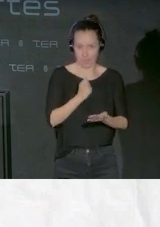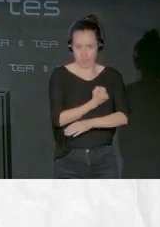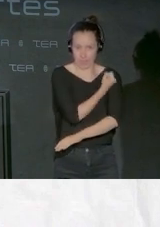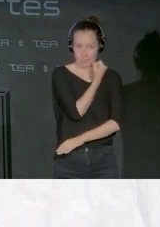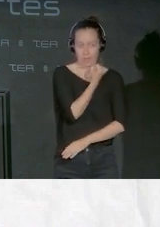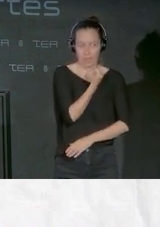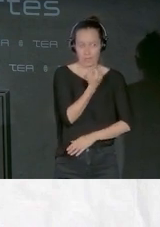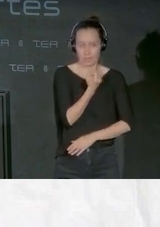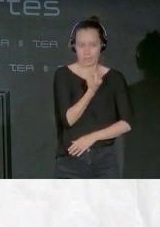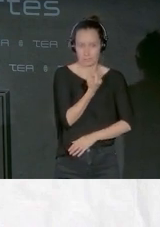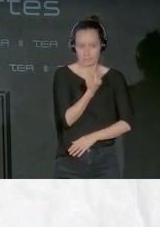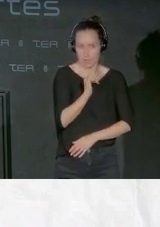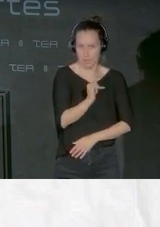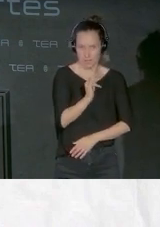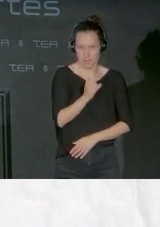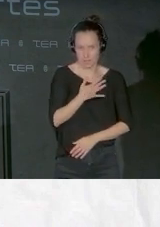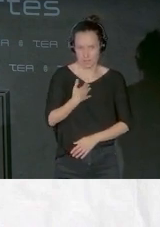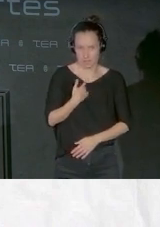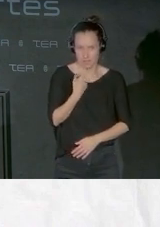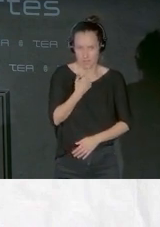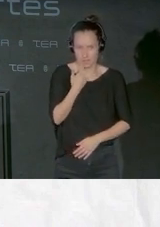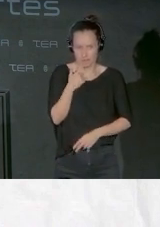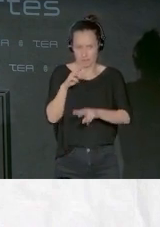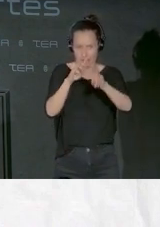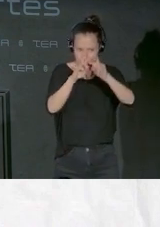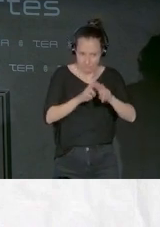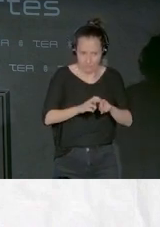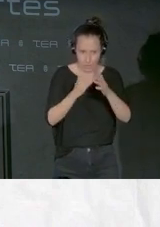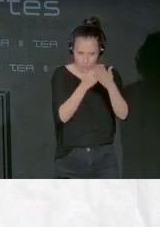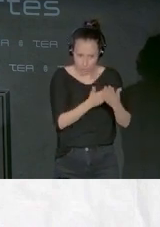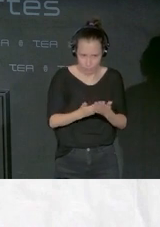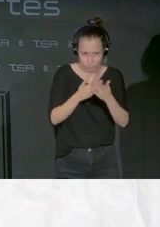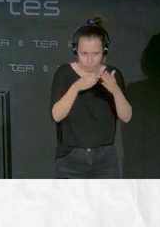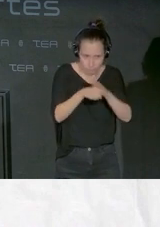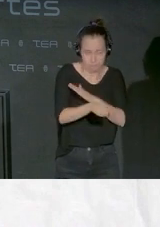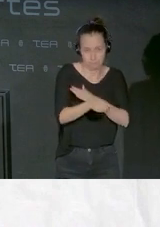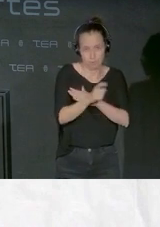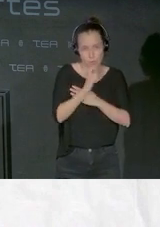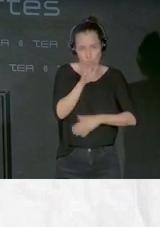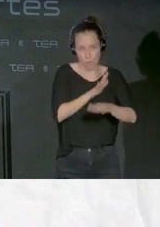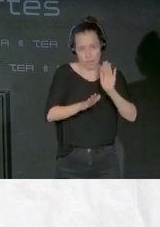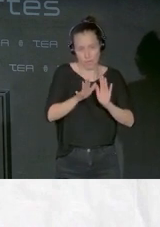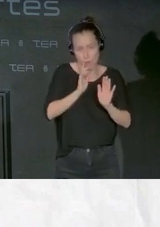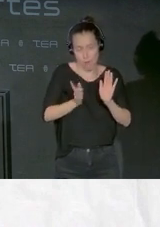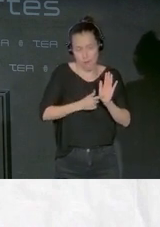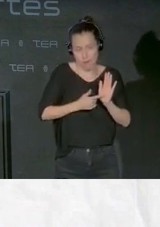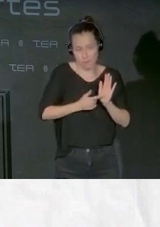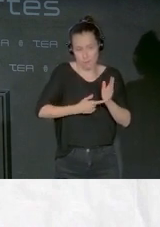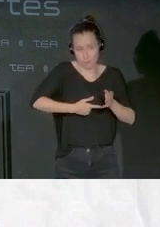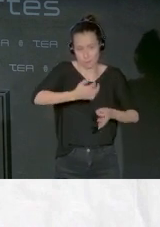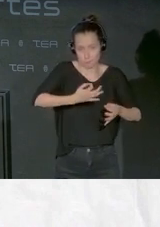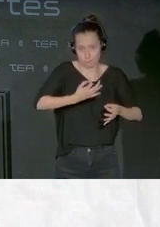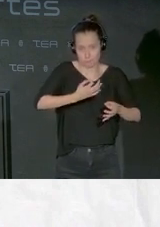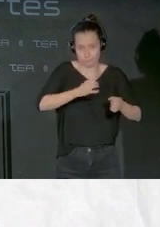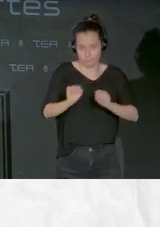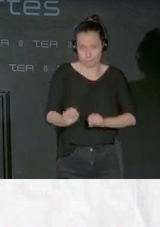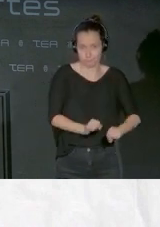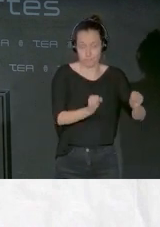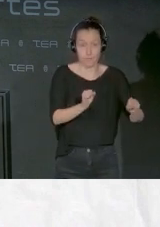at enforcement of this complex legal environment, overall, well, there are still issues.